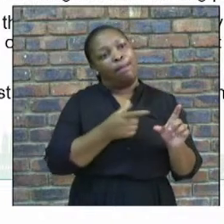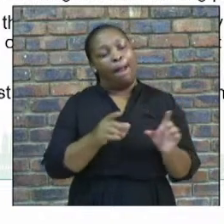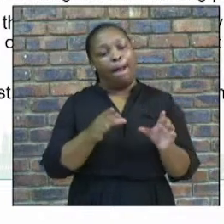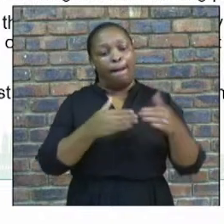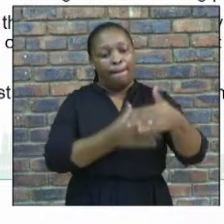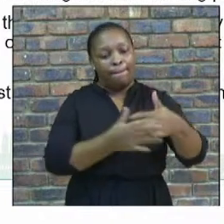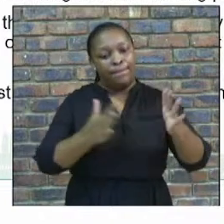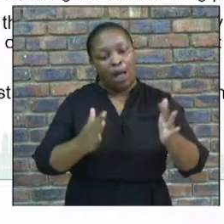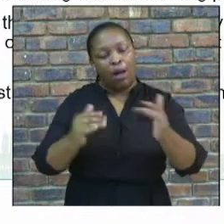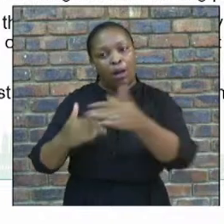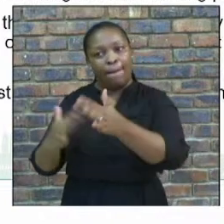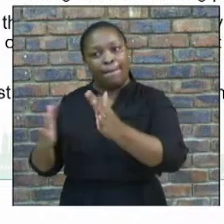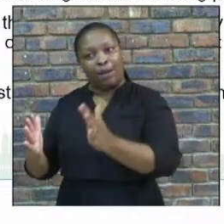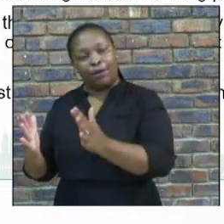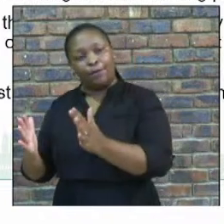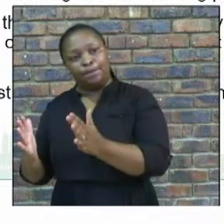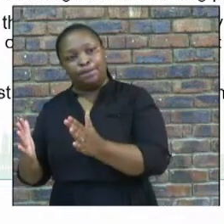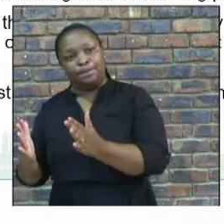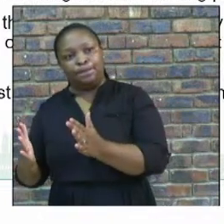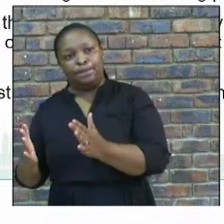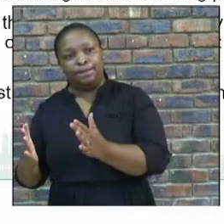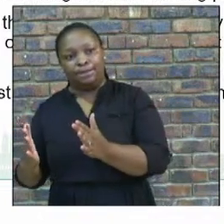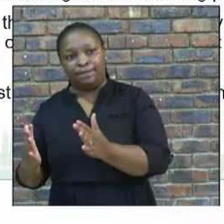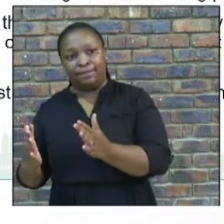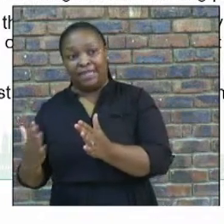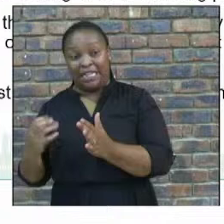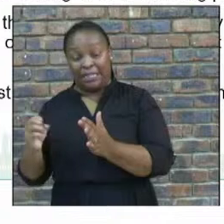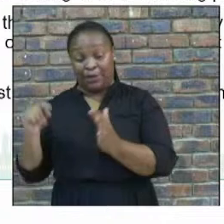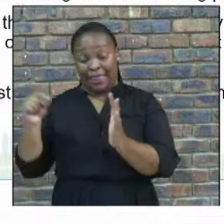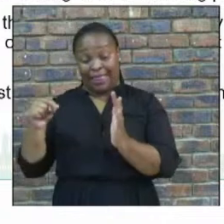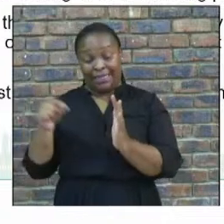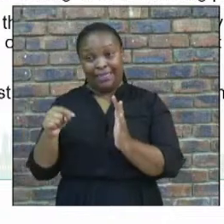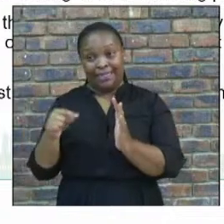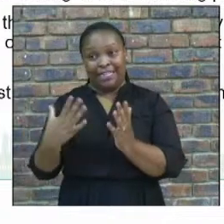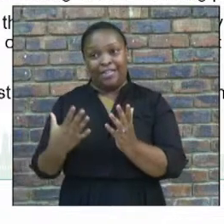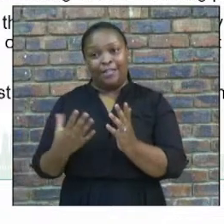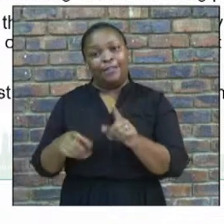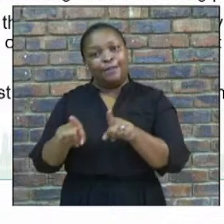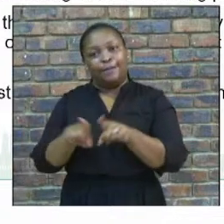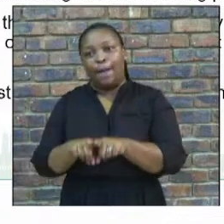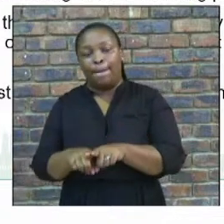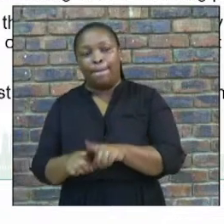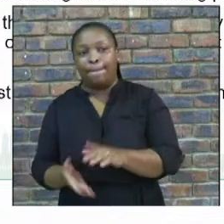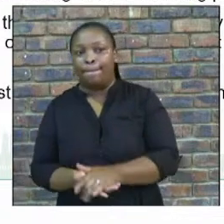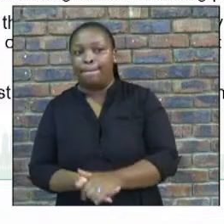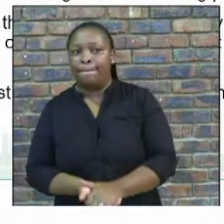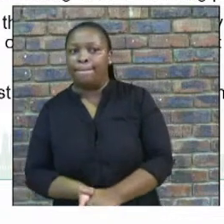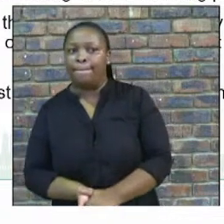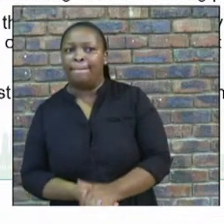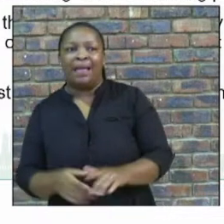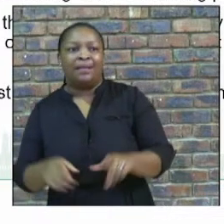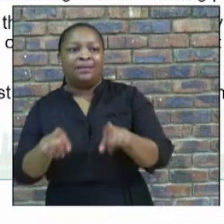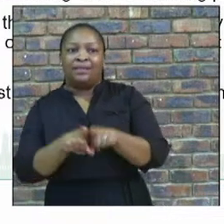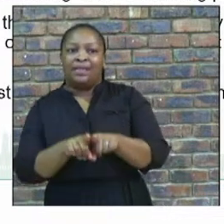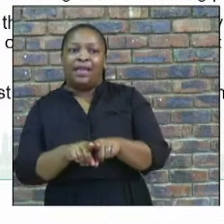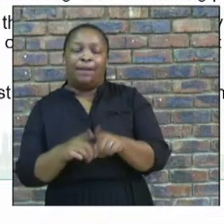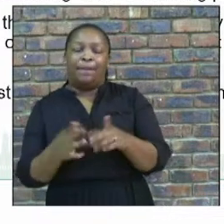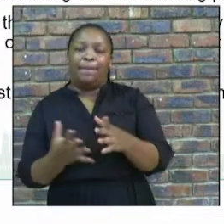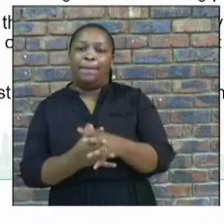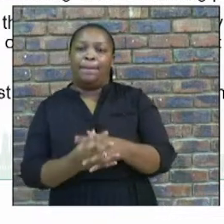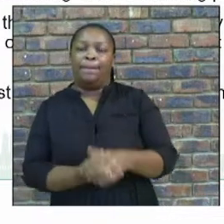such notice. Yeah, I think this is a repetition, is the same. Yeah, so this is the same where the minister